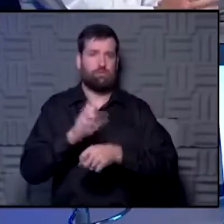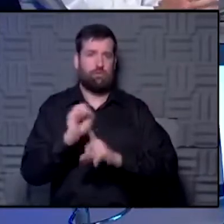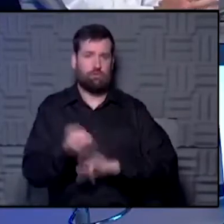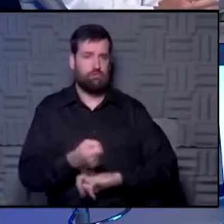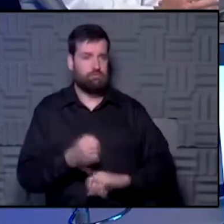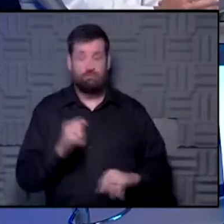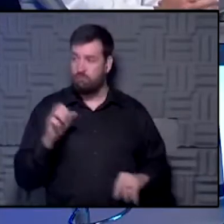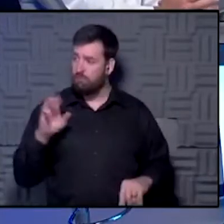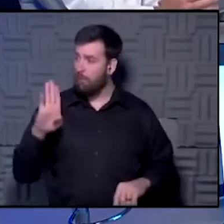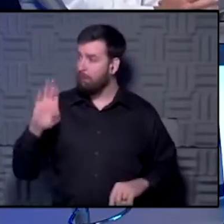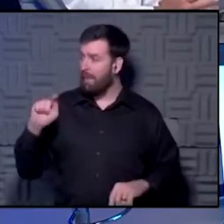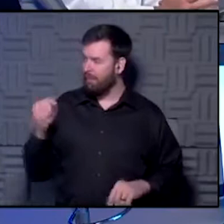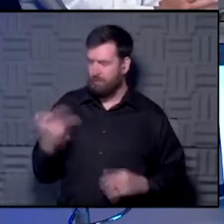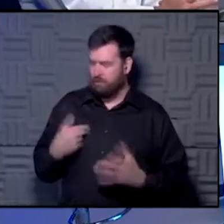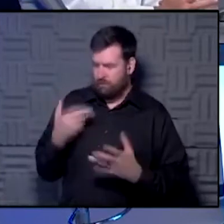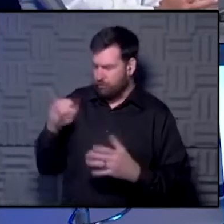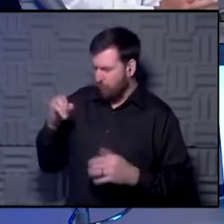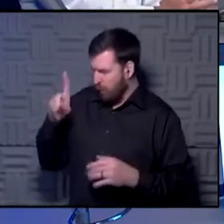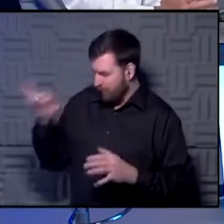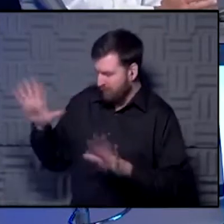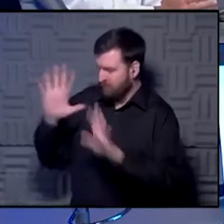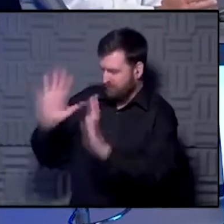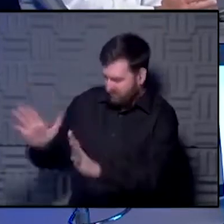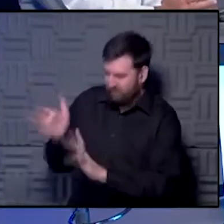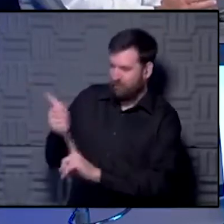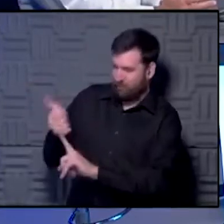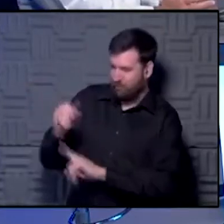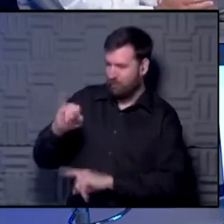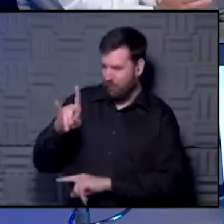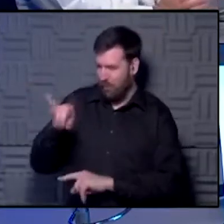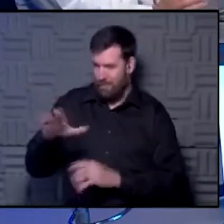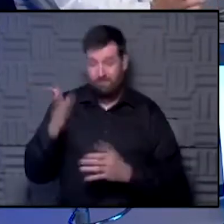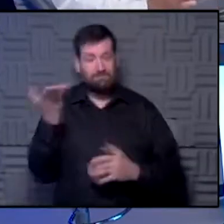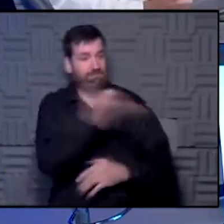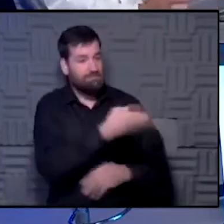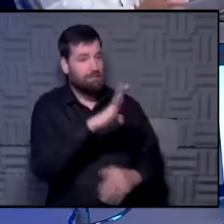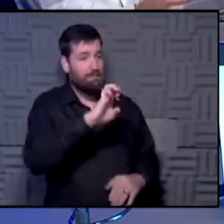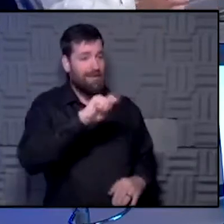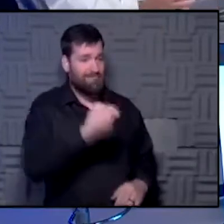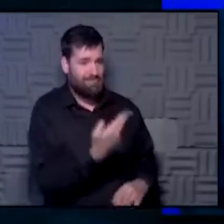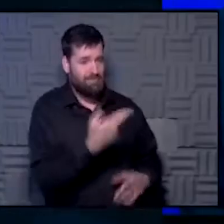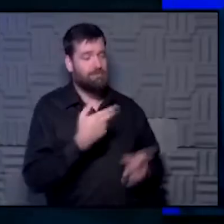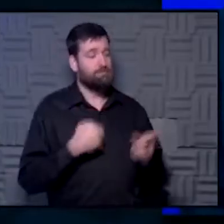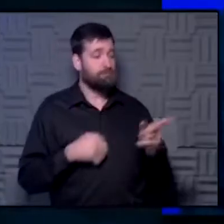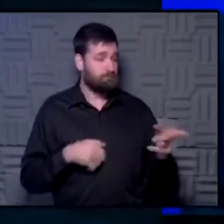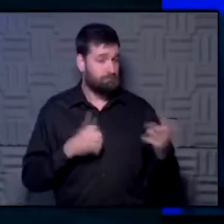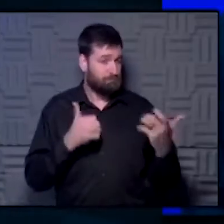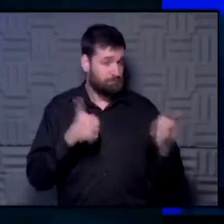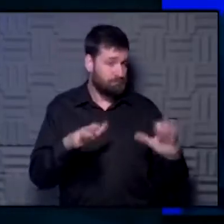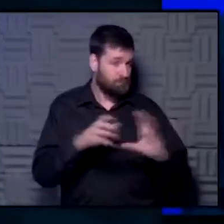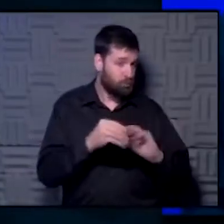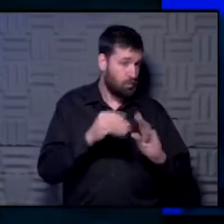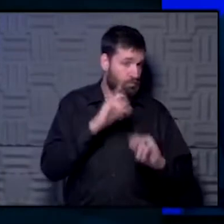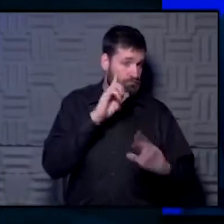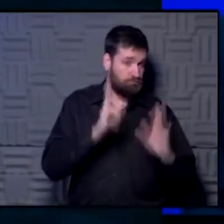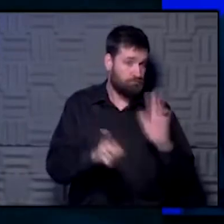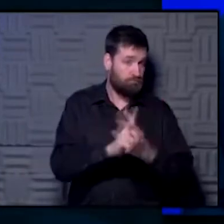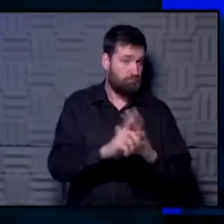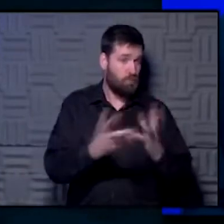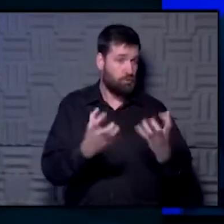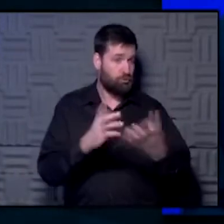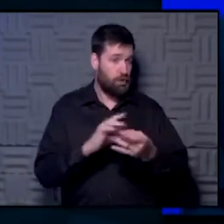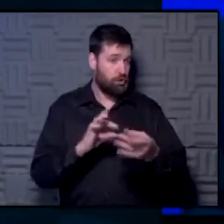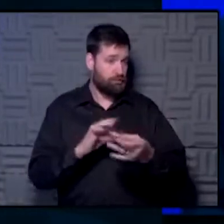mean, Beth, I'm sorry, I don't know why you're Jodi. Beth, Beth, have you got a story that comes to mind that you'd like to